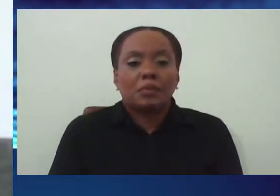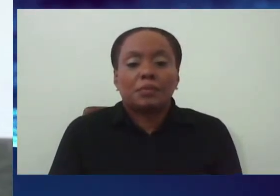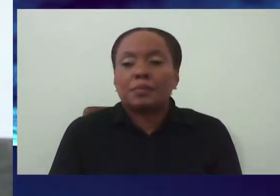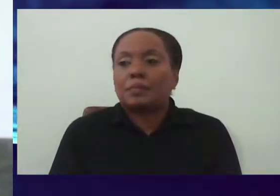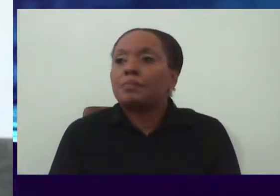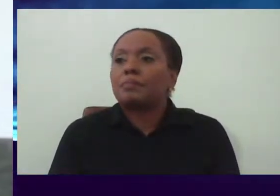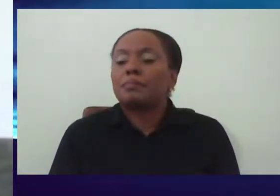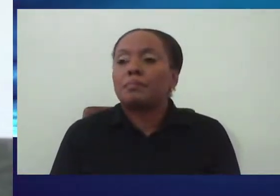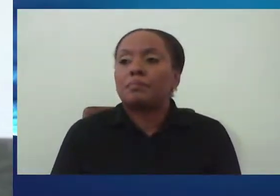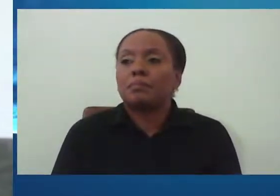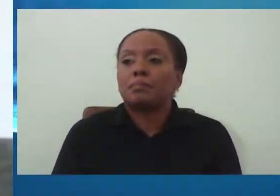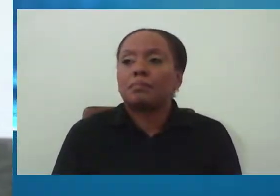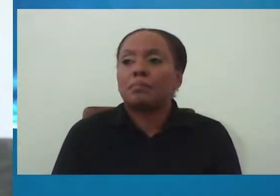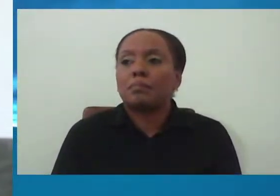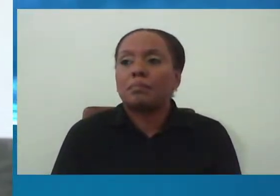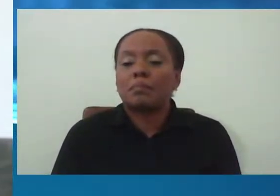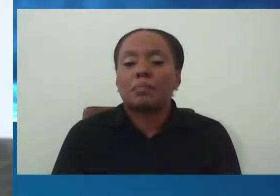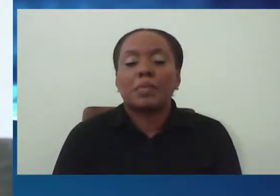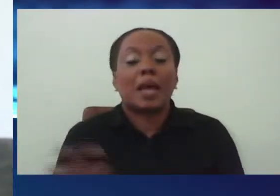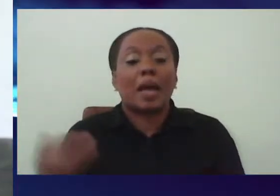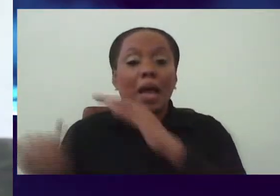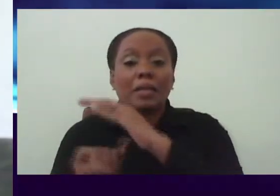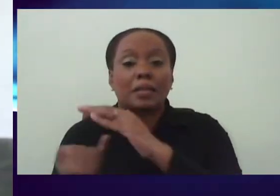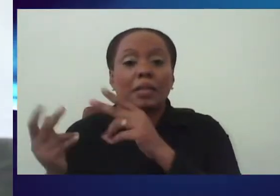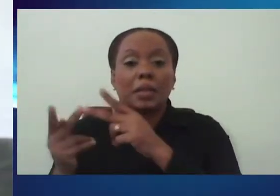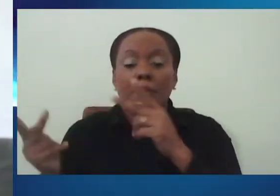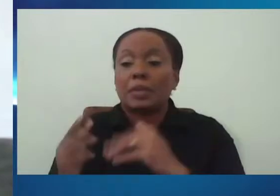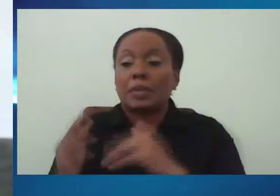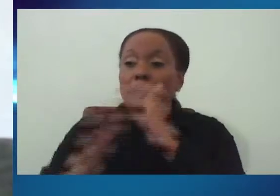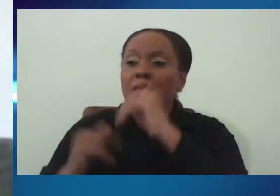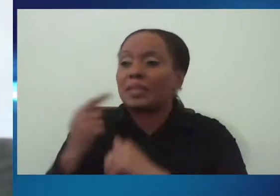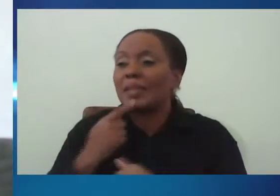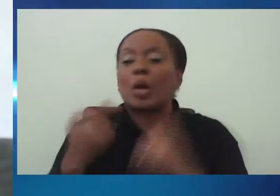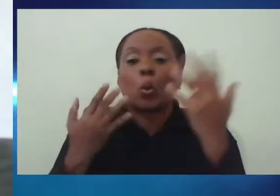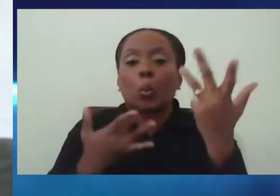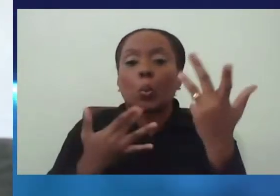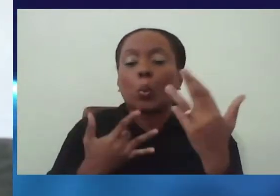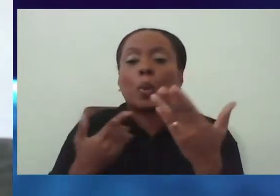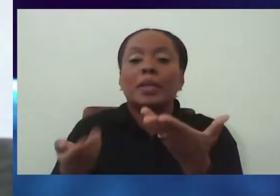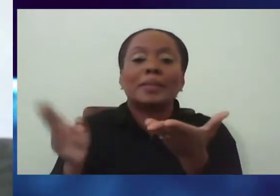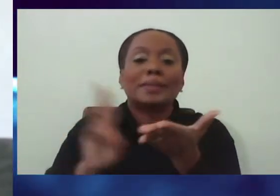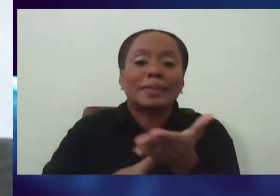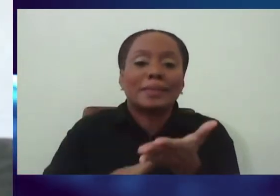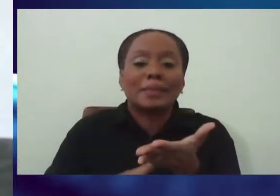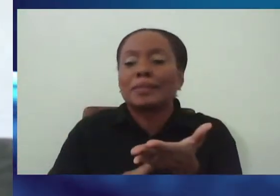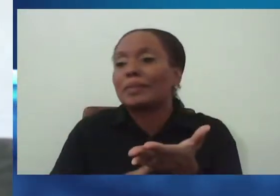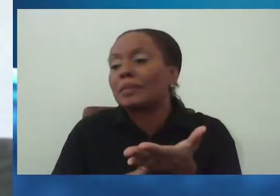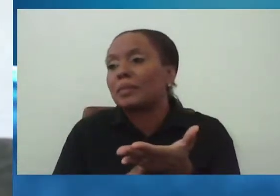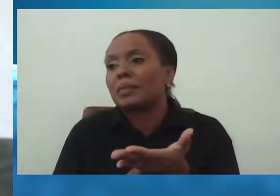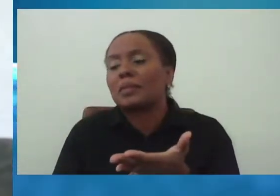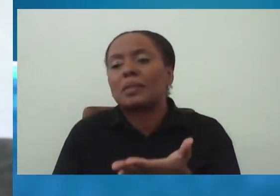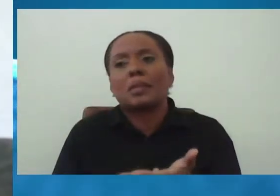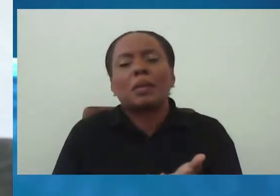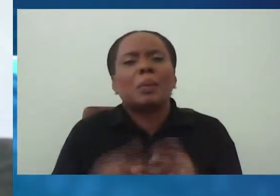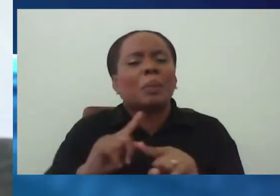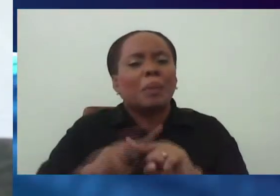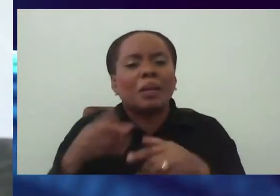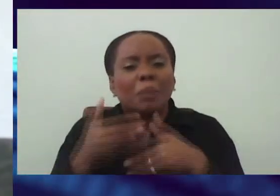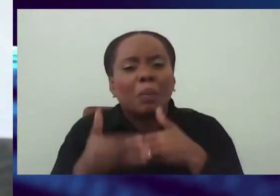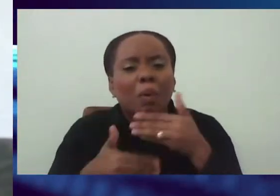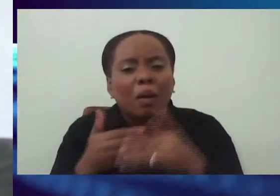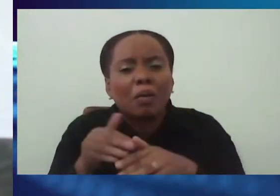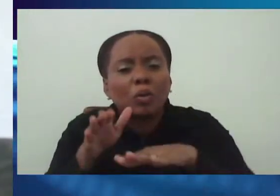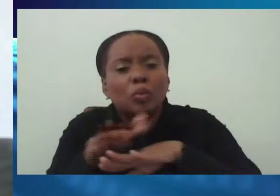signatures. And for them, it is an issue of the slowness with which this whole process is